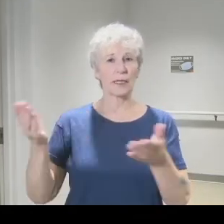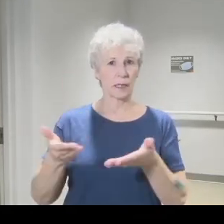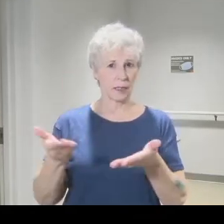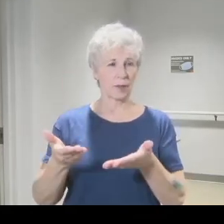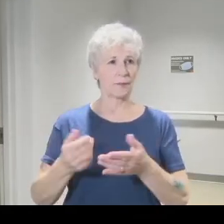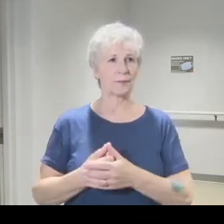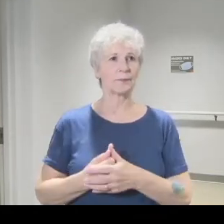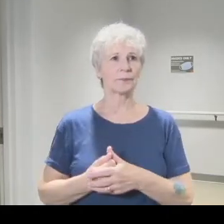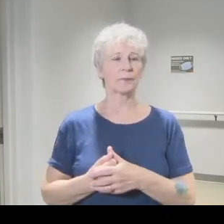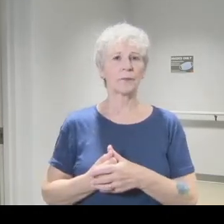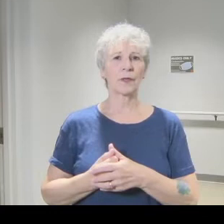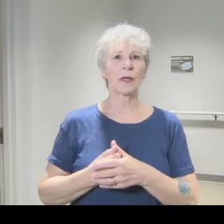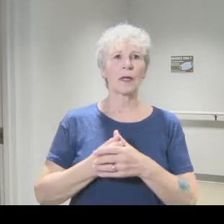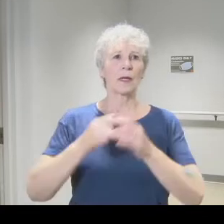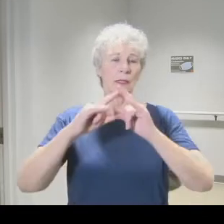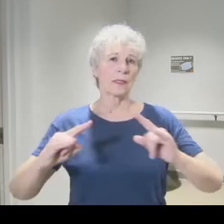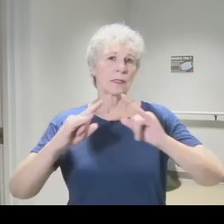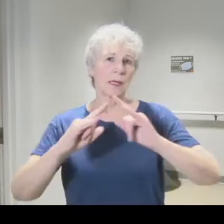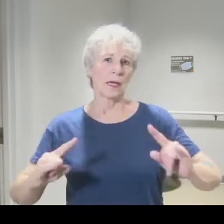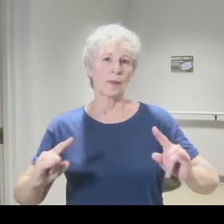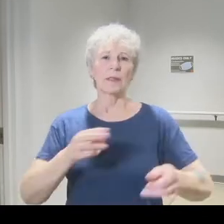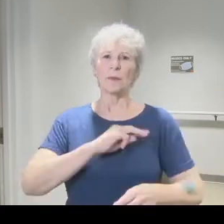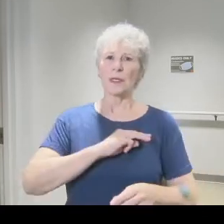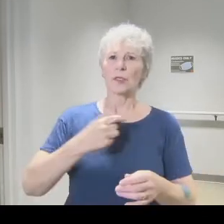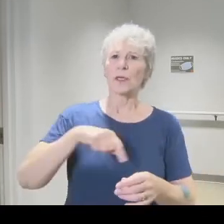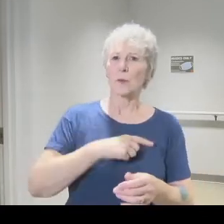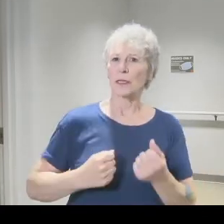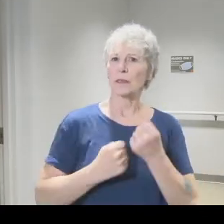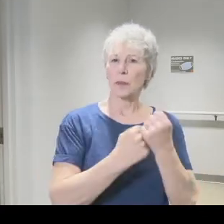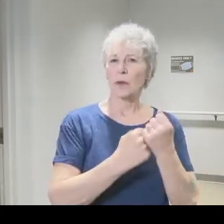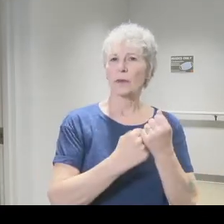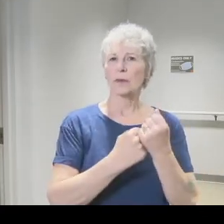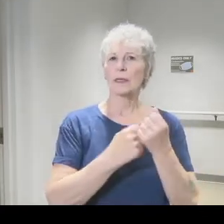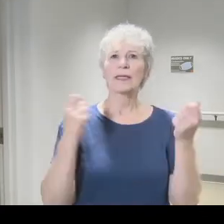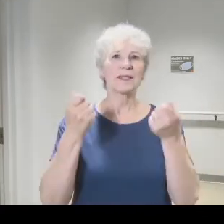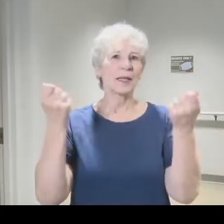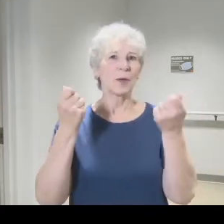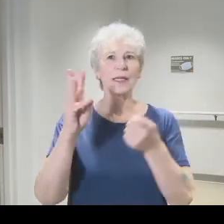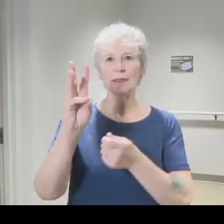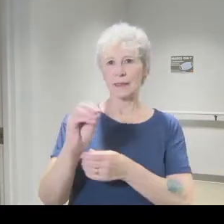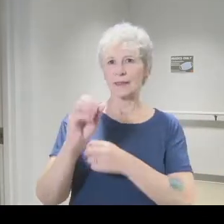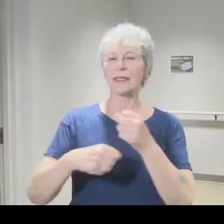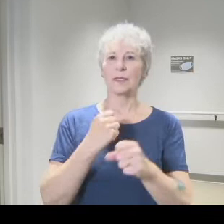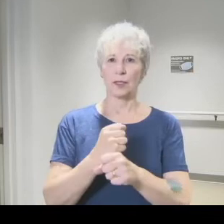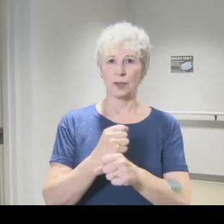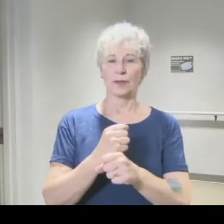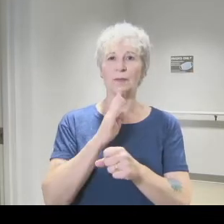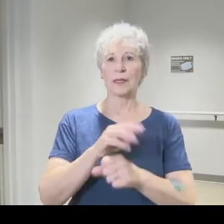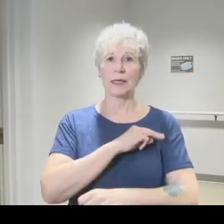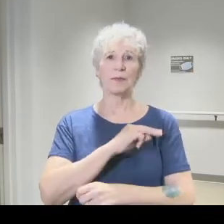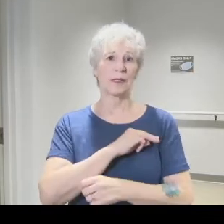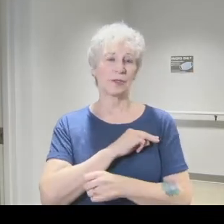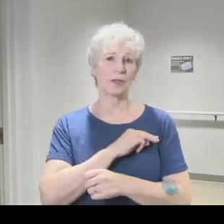the sanctuary, Camp Spofford, which is one of the missions that we support, is celebrating 60 years of being in ministry.